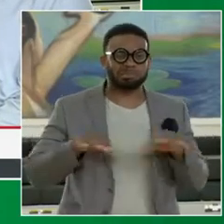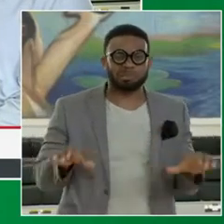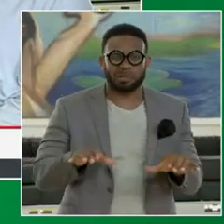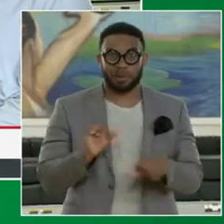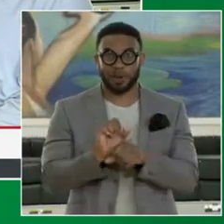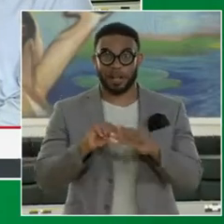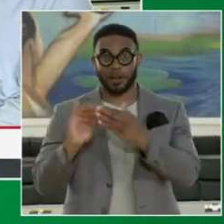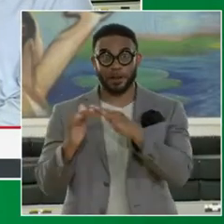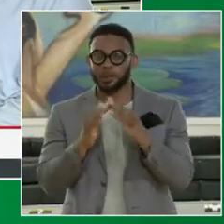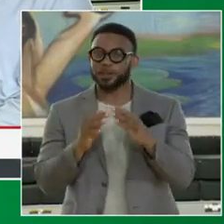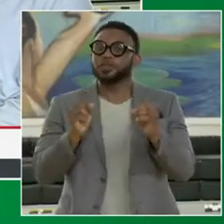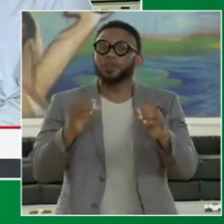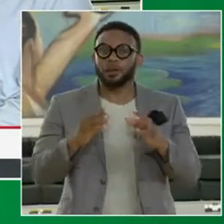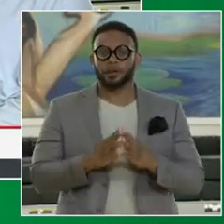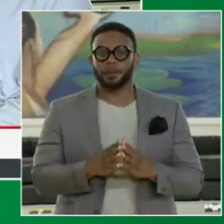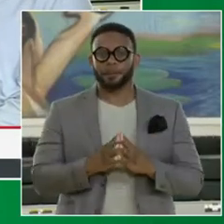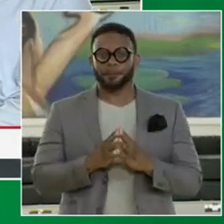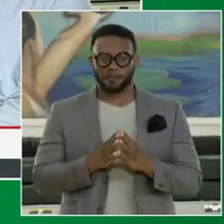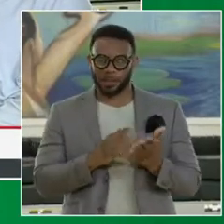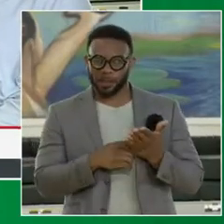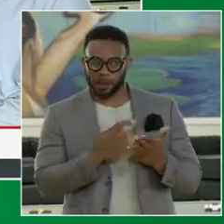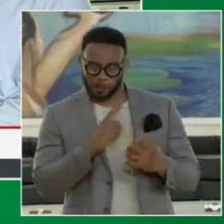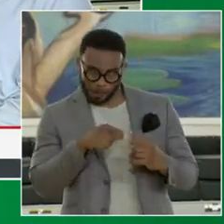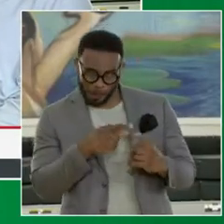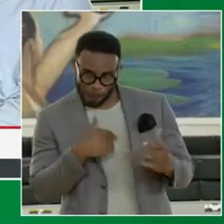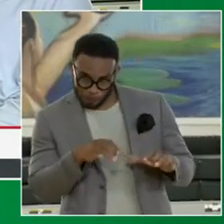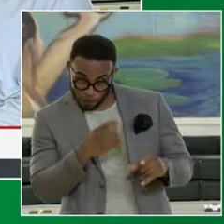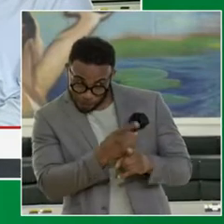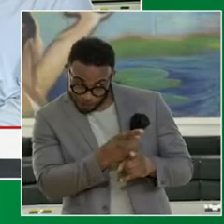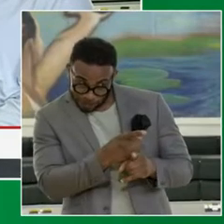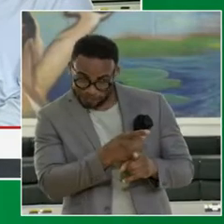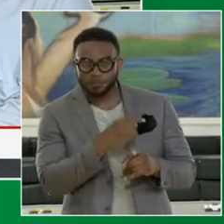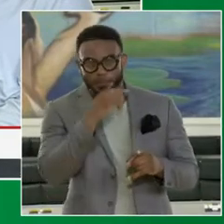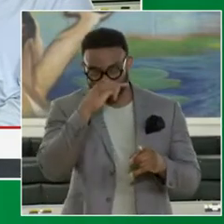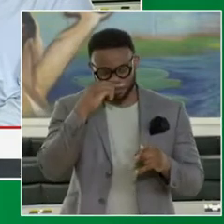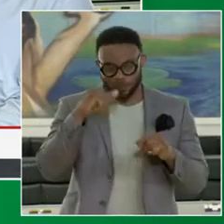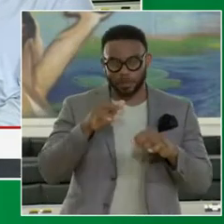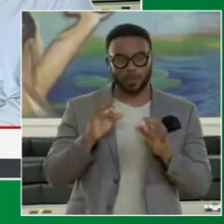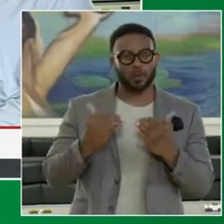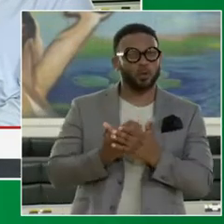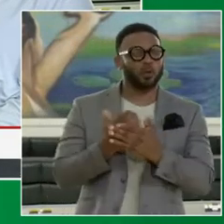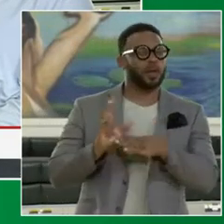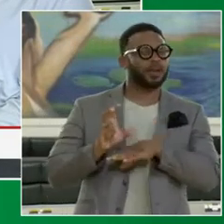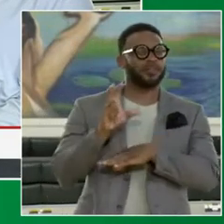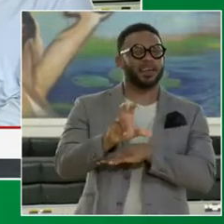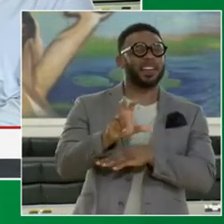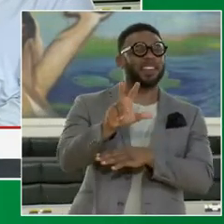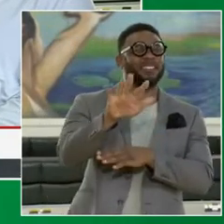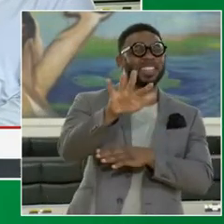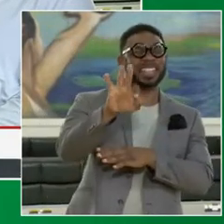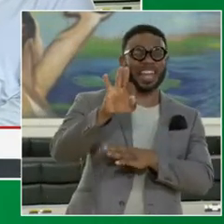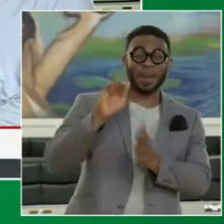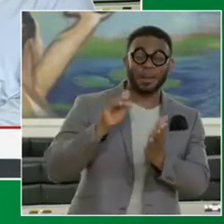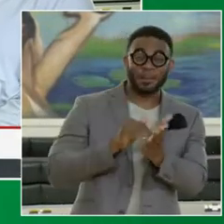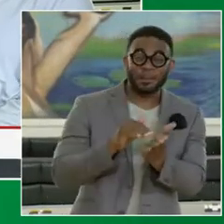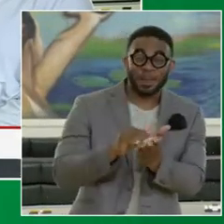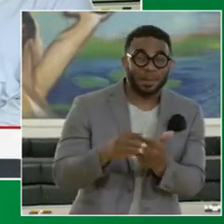work. So Linda's going to talk a little bit about what we're doing with this investment of $59